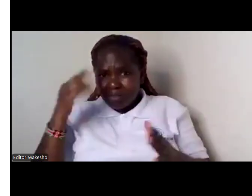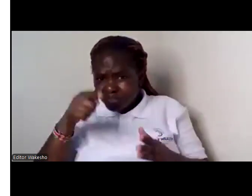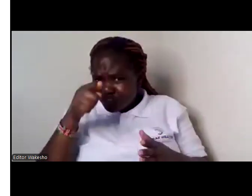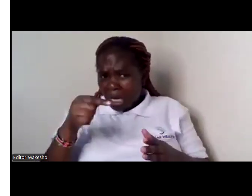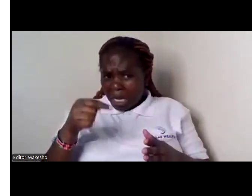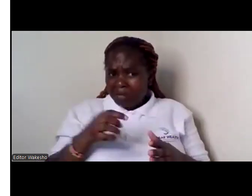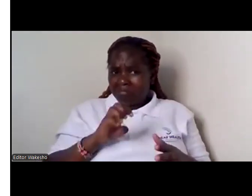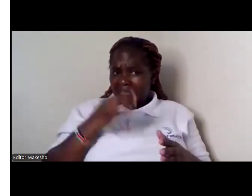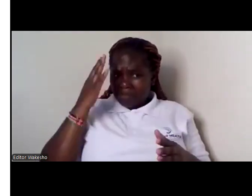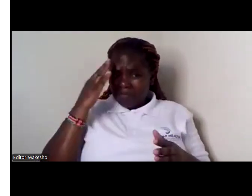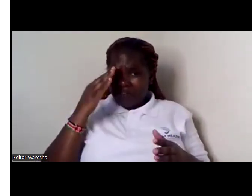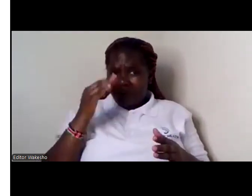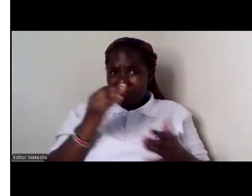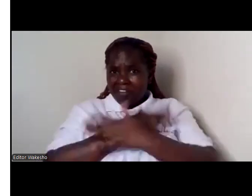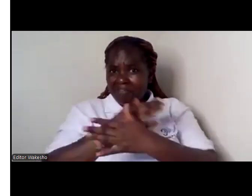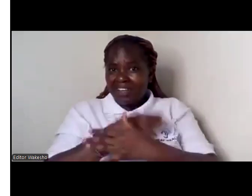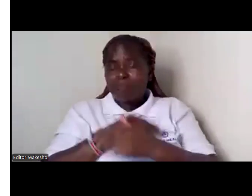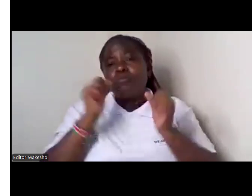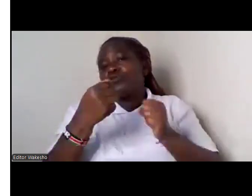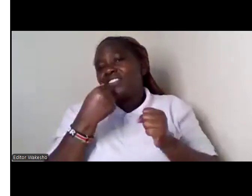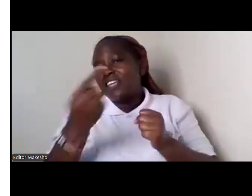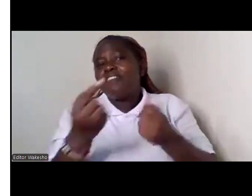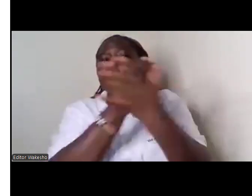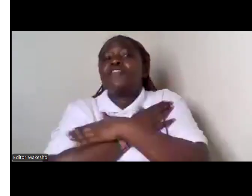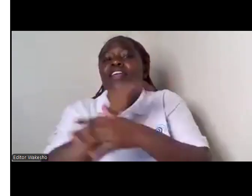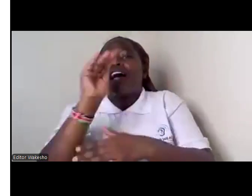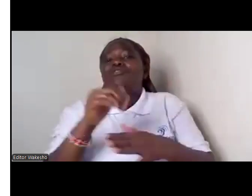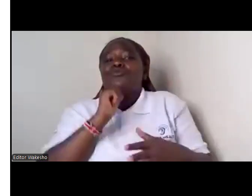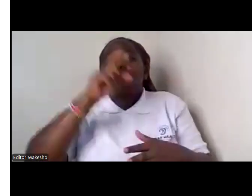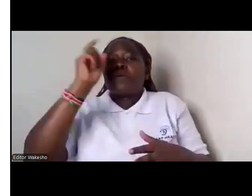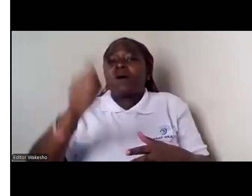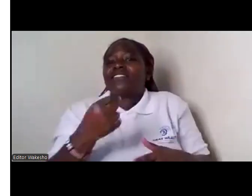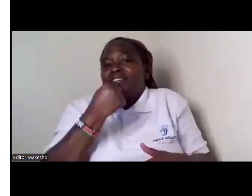You can even say it is your friend. Your friend asked you to type.